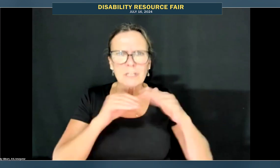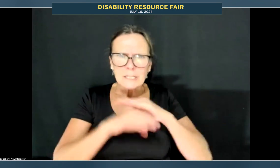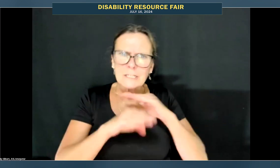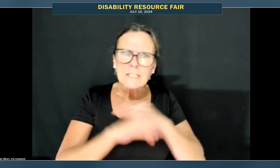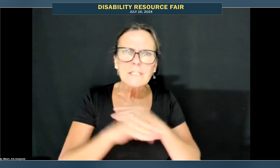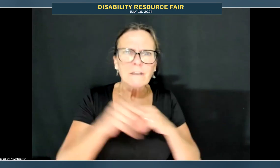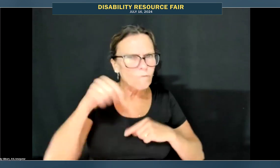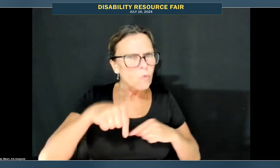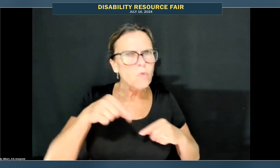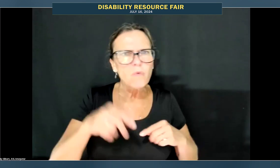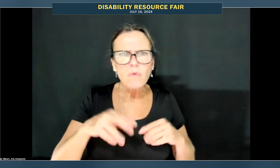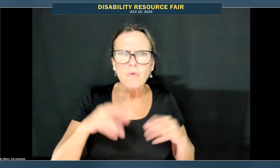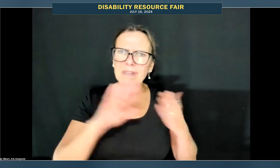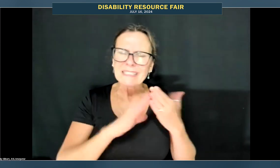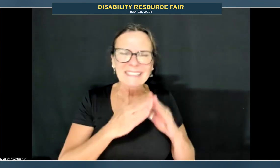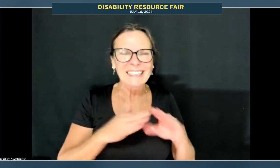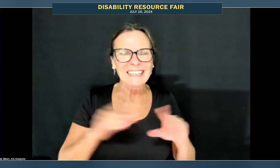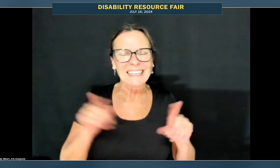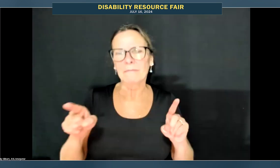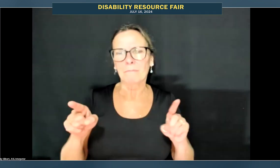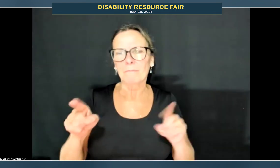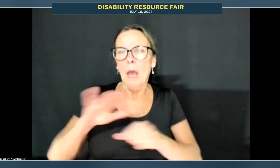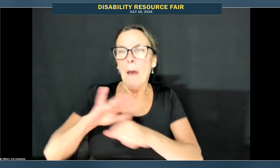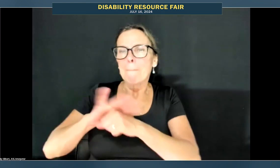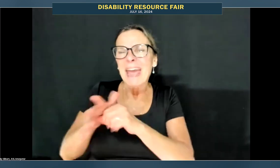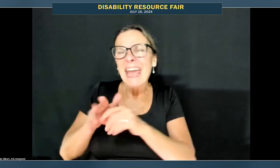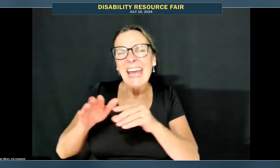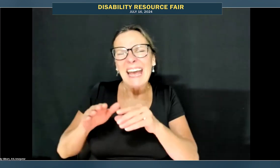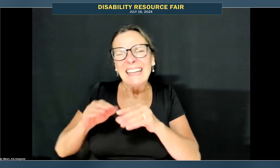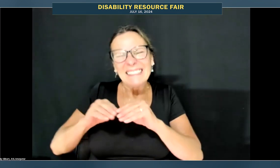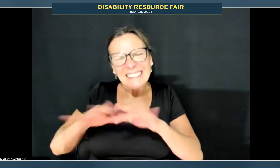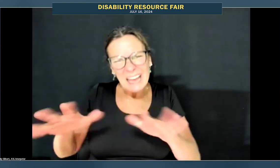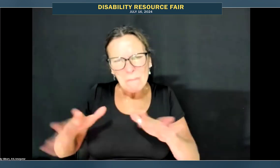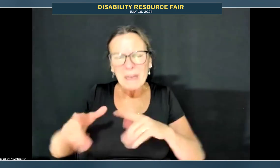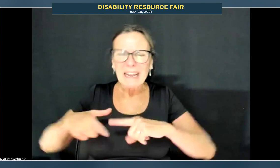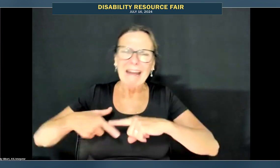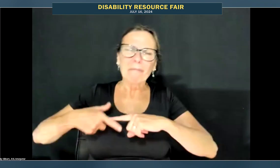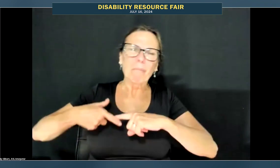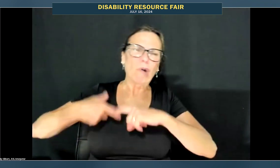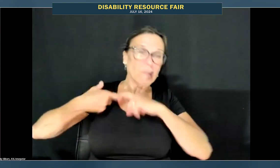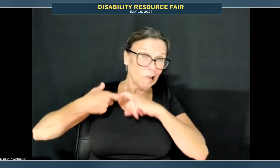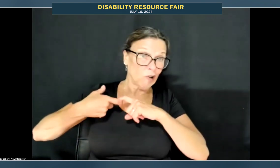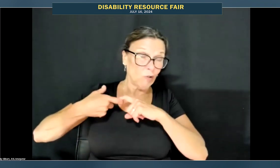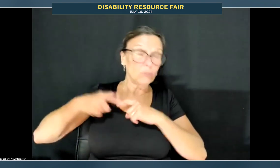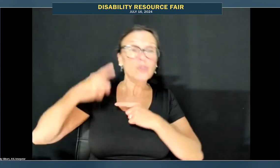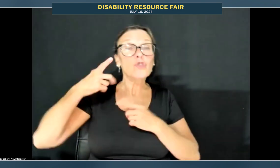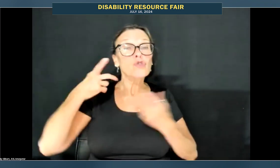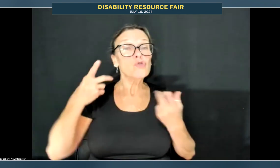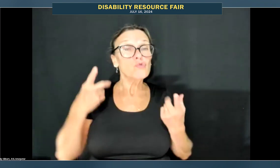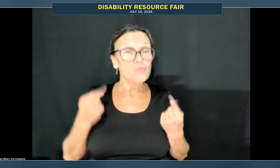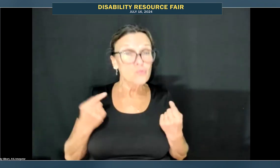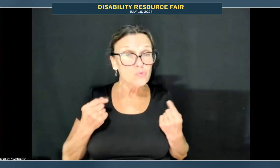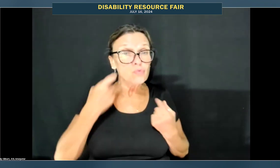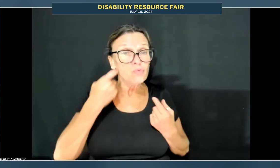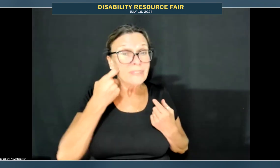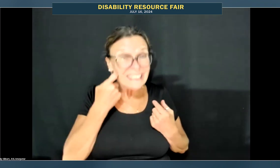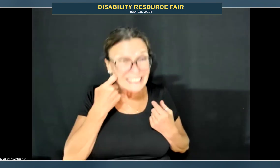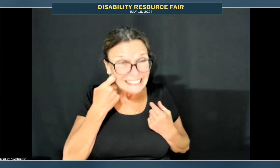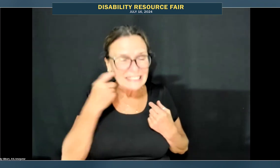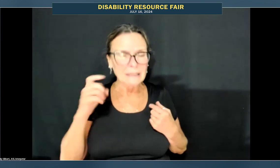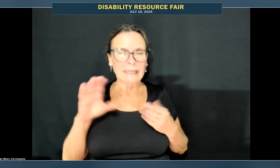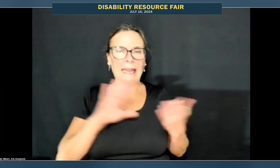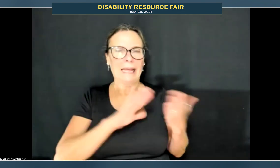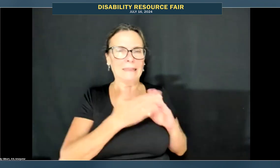to some extent, the pandemic put us on hold. So what has recently been done, and the City Council has taken